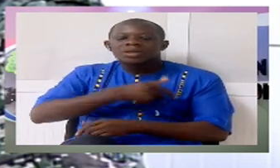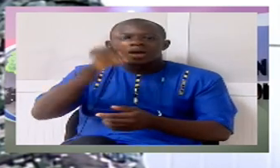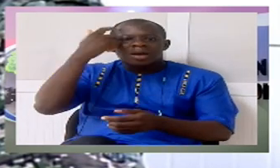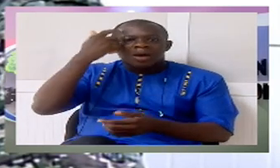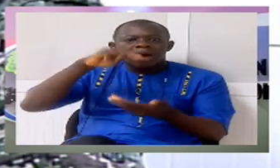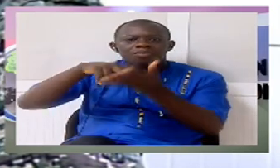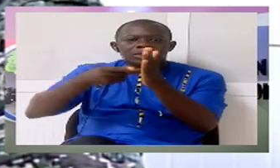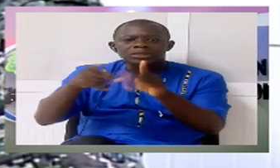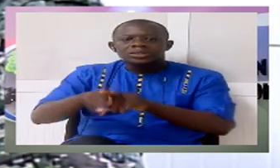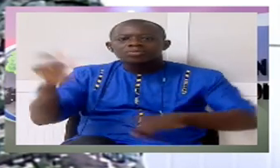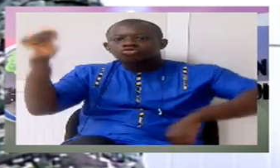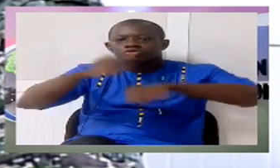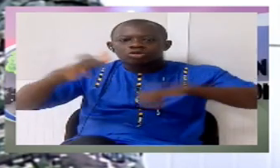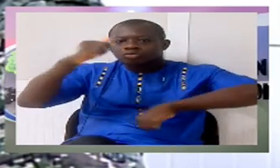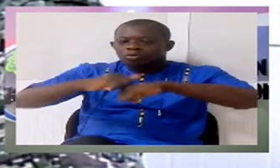VIP treatment? Yes.